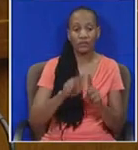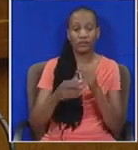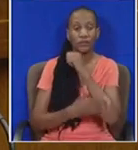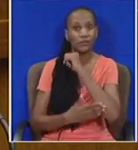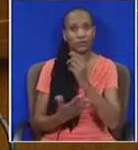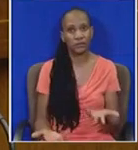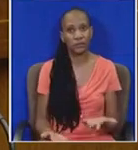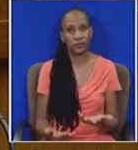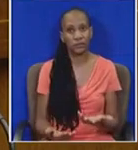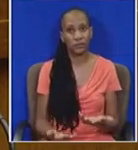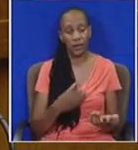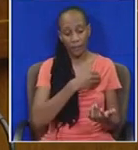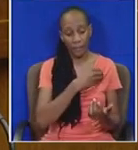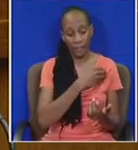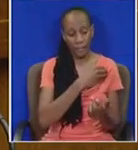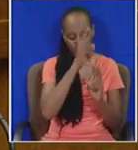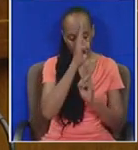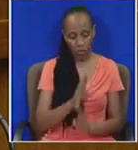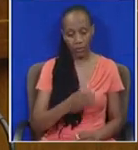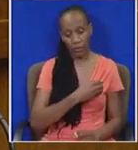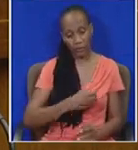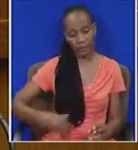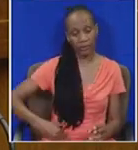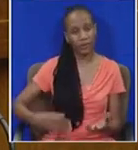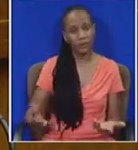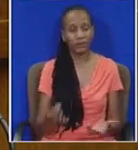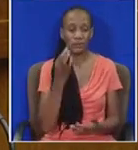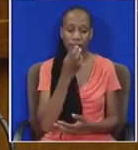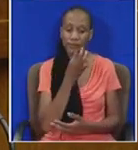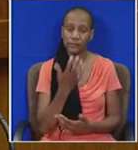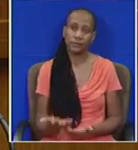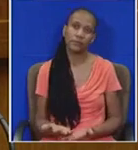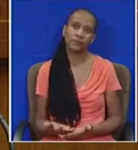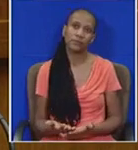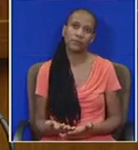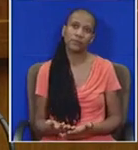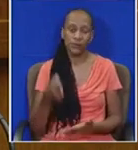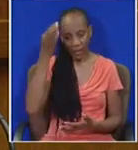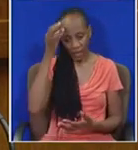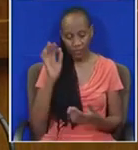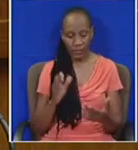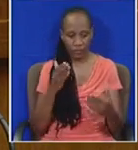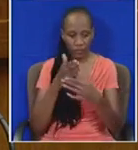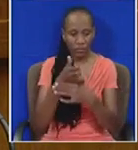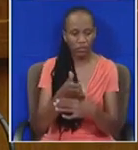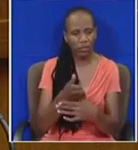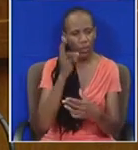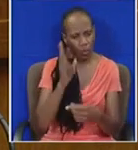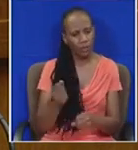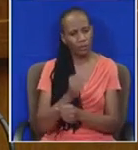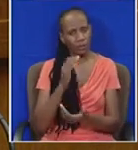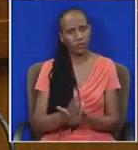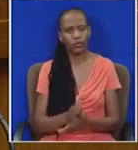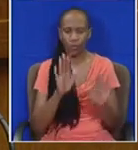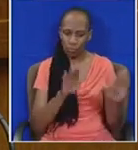in his address to this joint sitting of Parliament, said that government will intervene decisively to stabilize